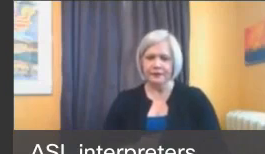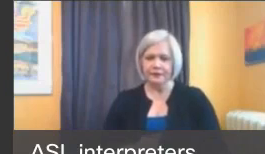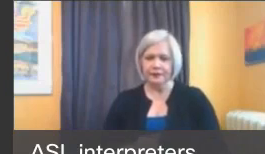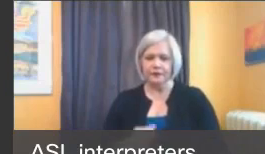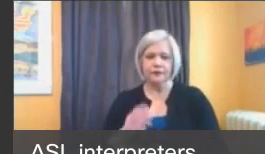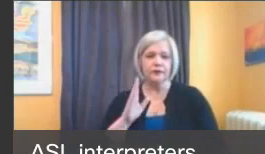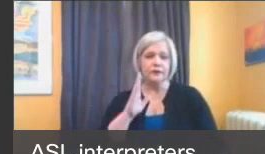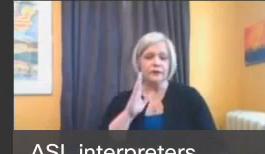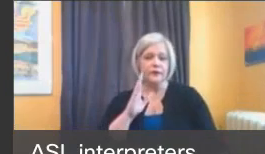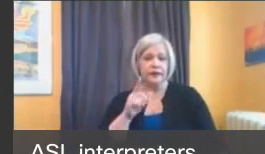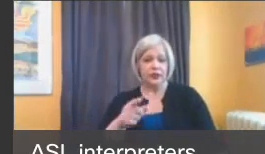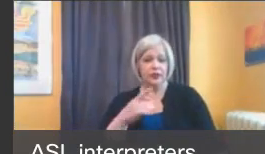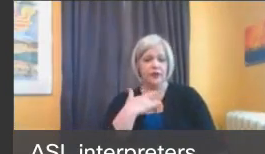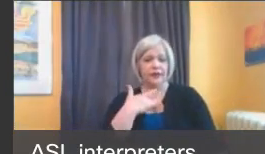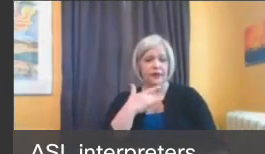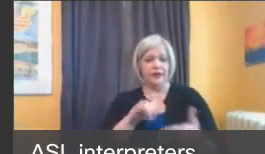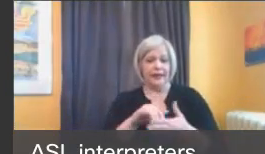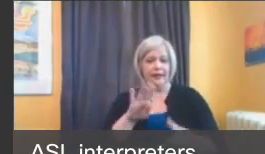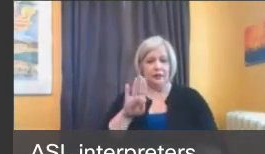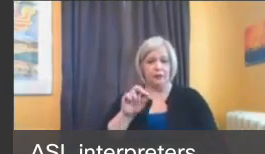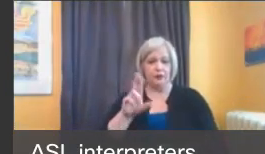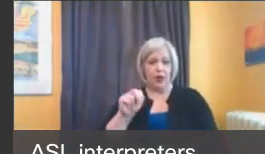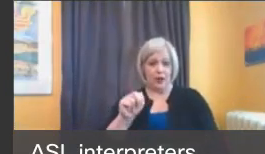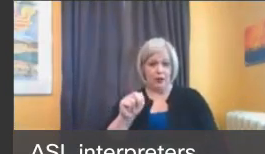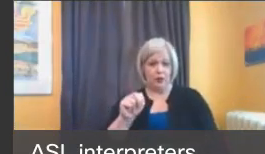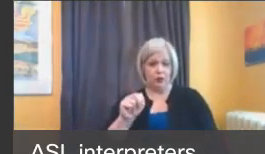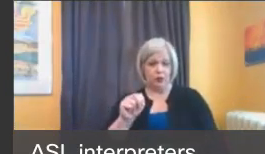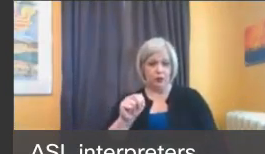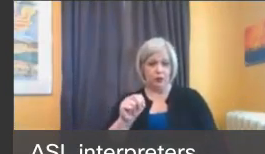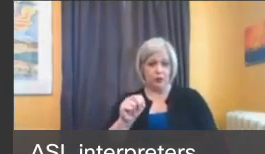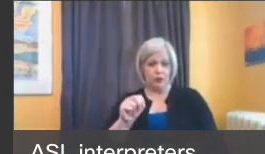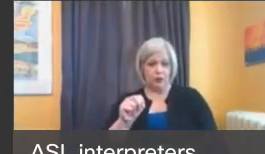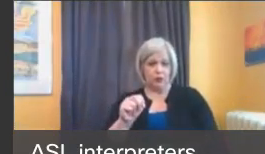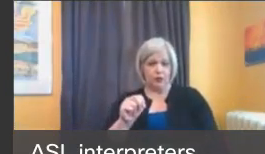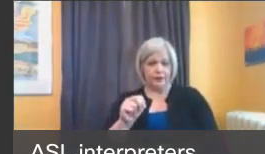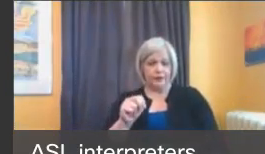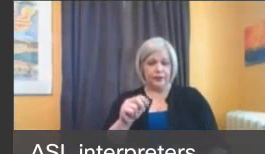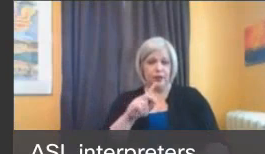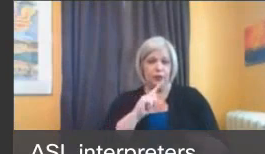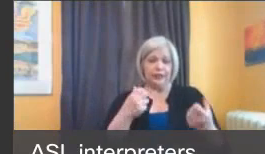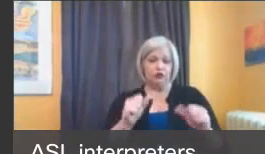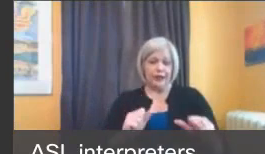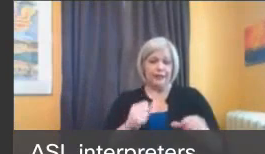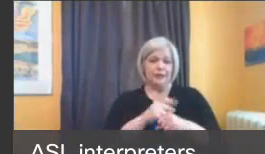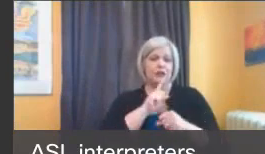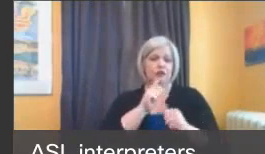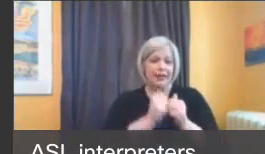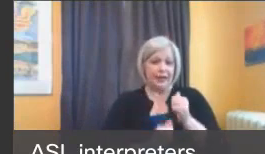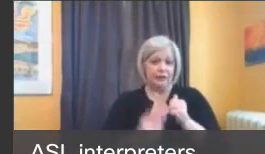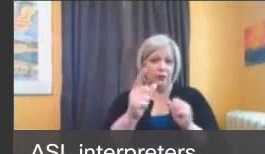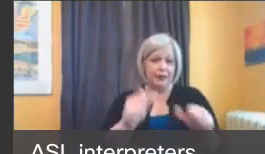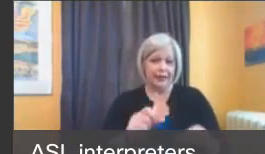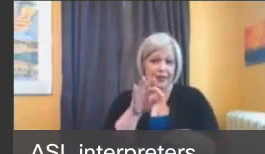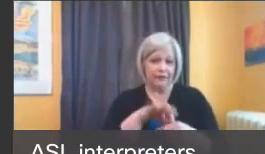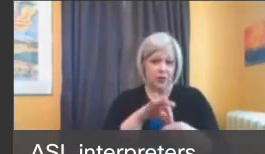citizens, no matter what their background, have access to vote is typical